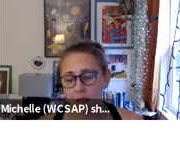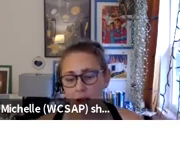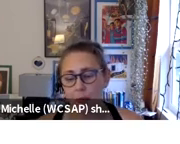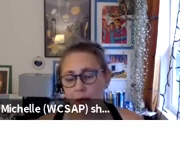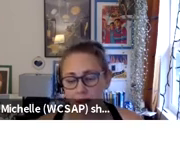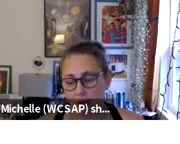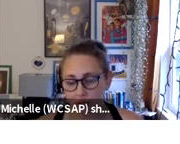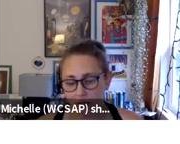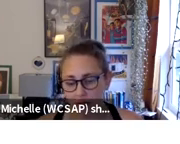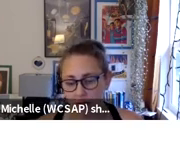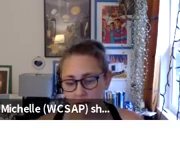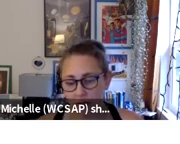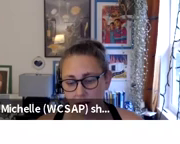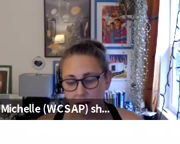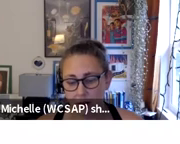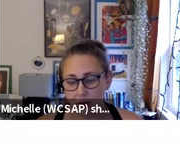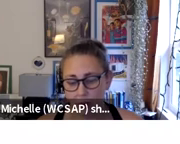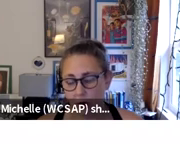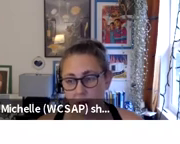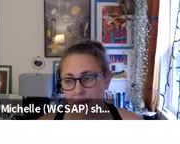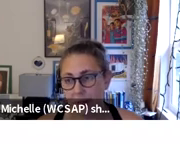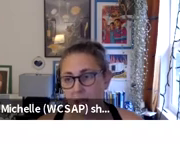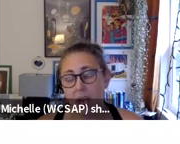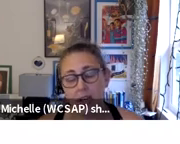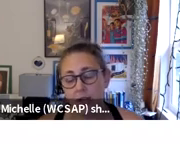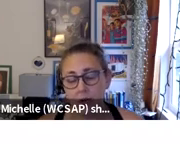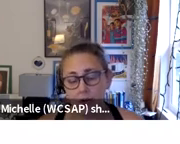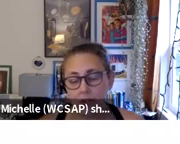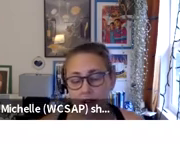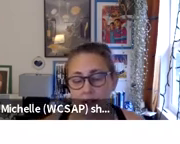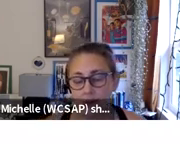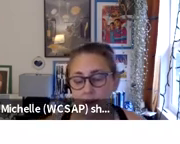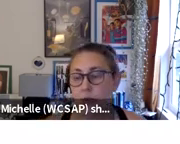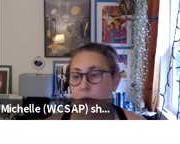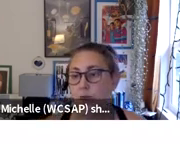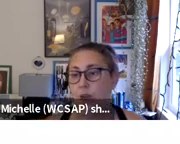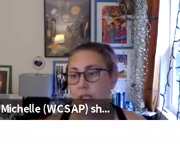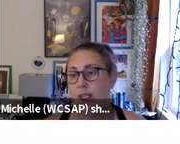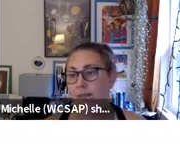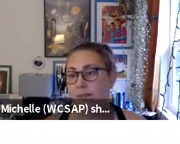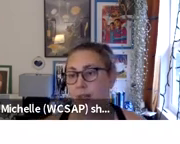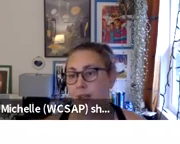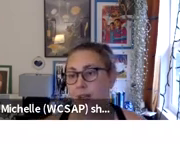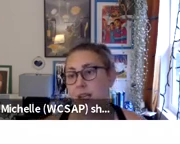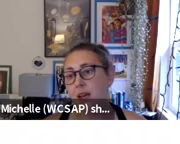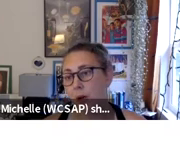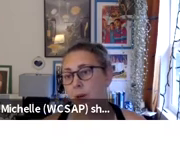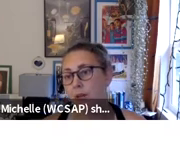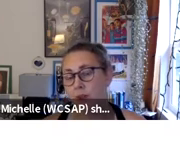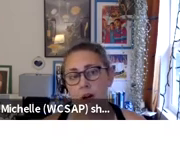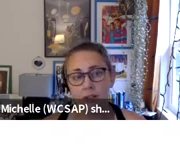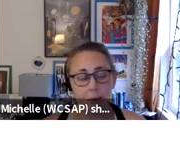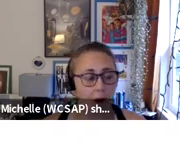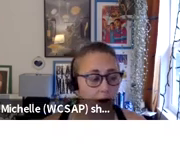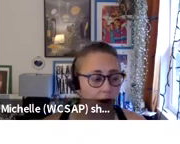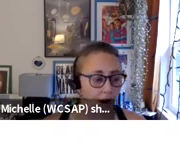questions and bringing those things kind of forward. And different cultures have different resources for healing, and thinking about what